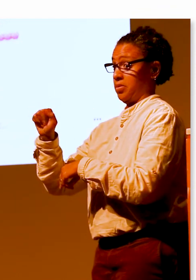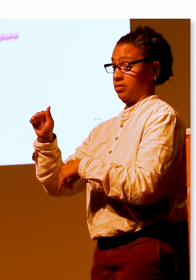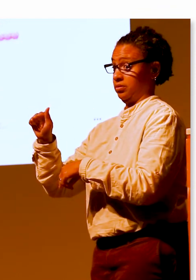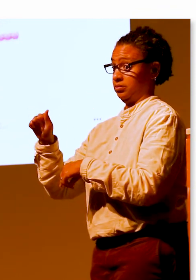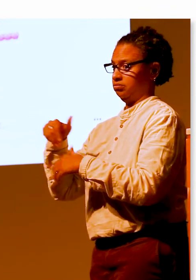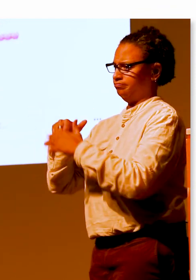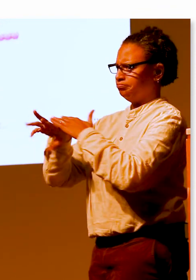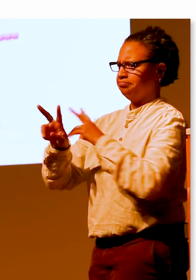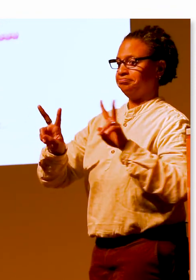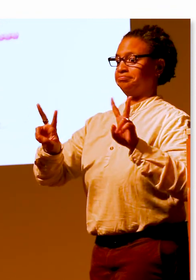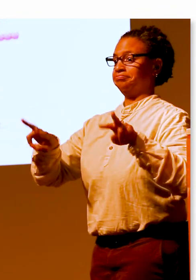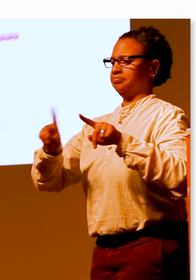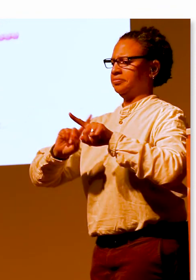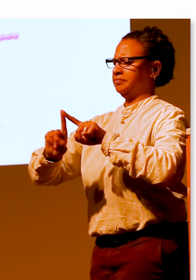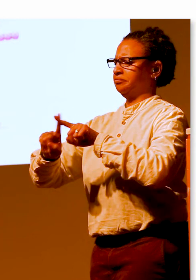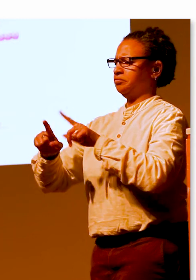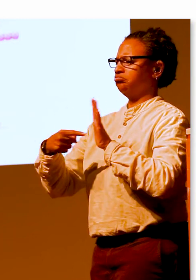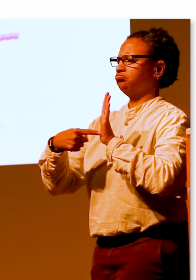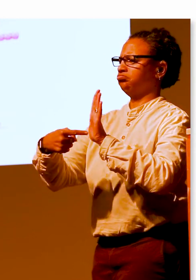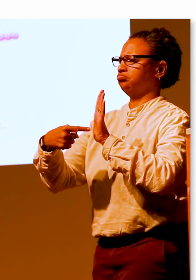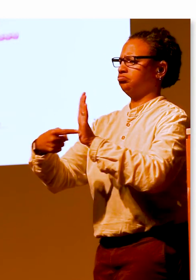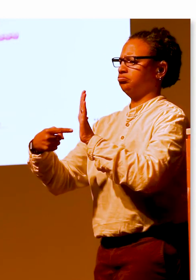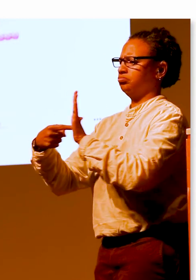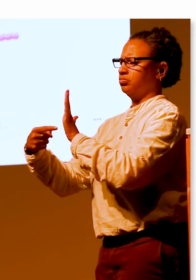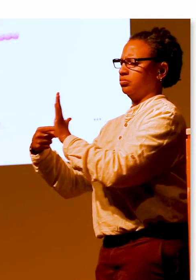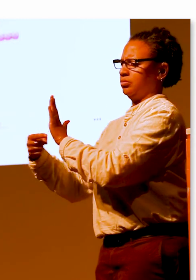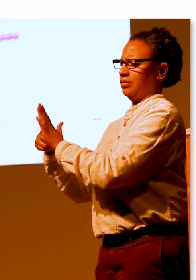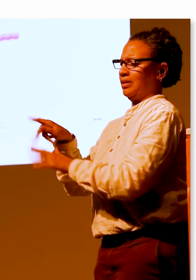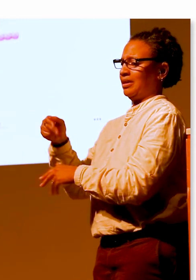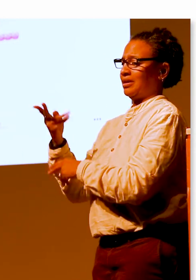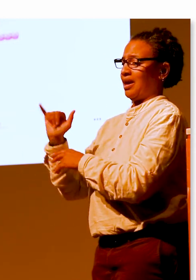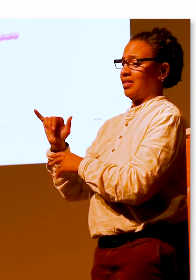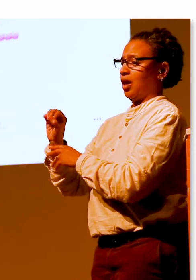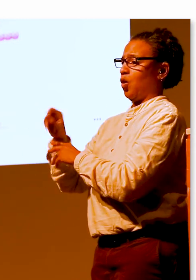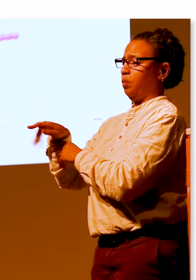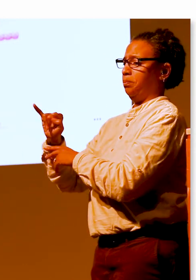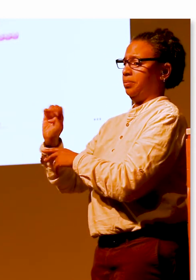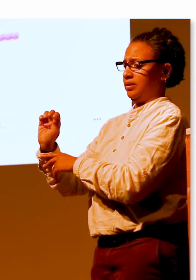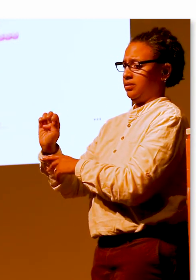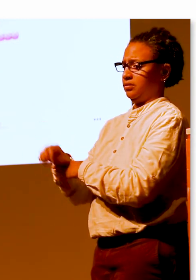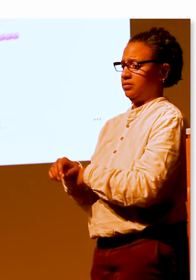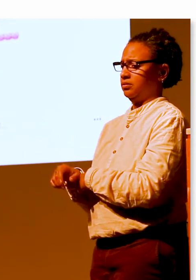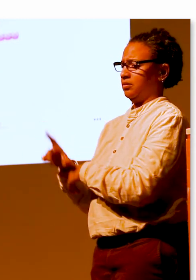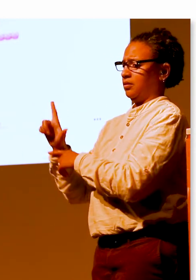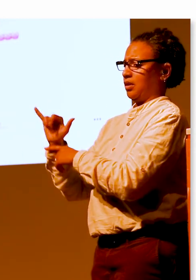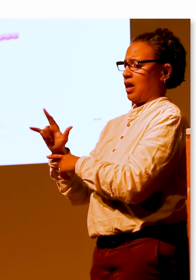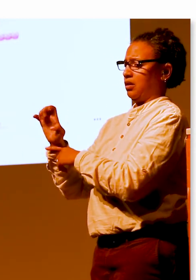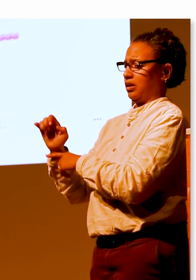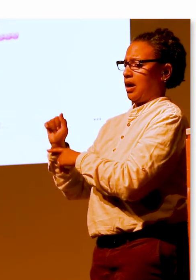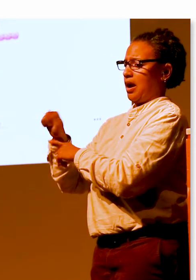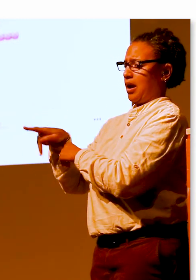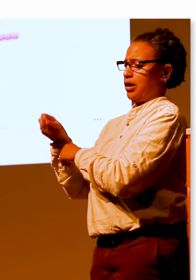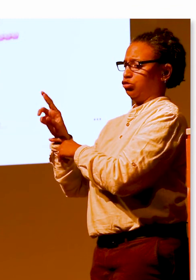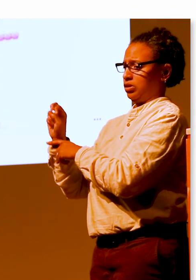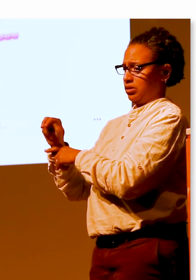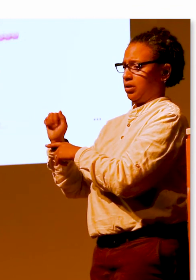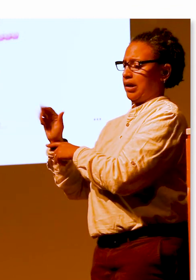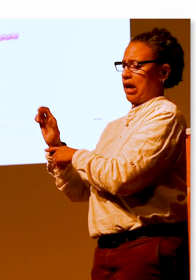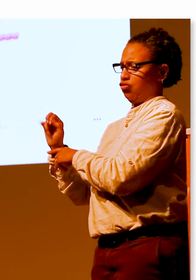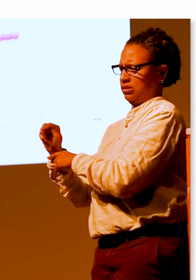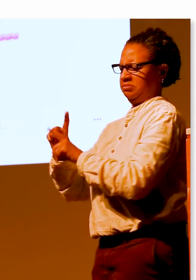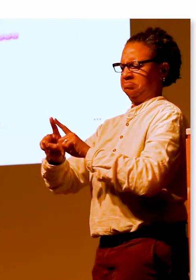Ashton Harris's work and all these illustrious artists on the wall. And I knew who they were, but my friends didn't know who